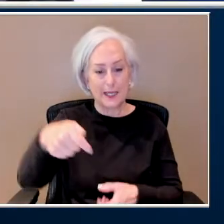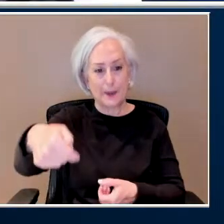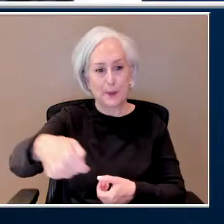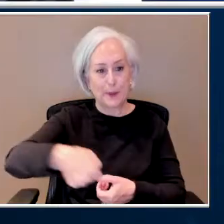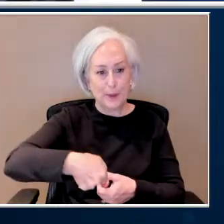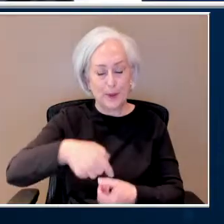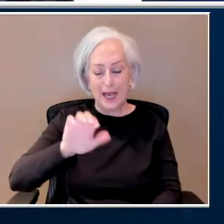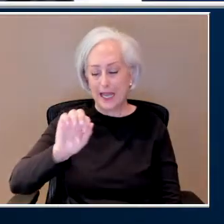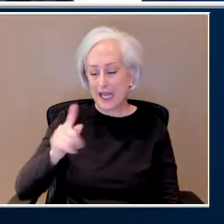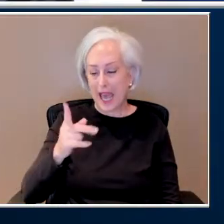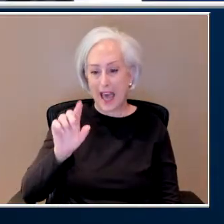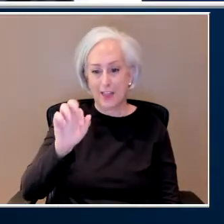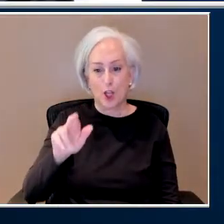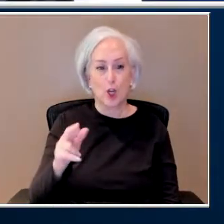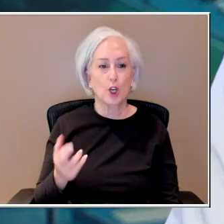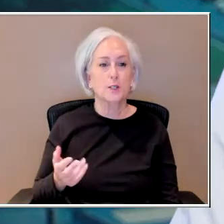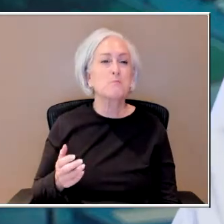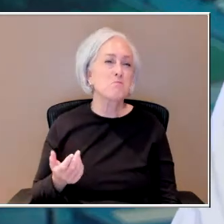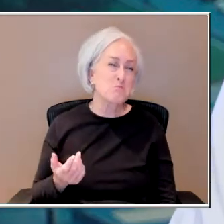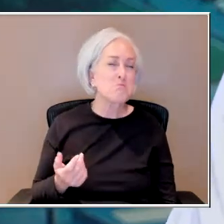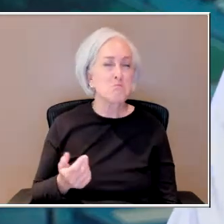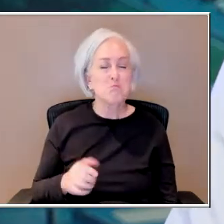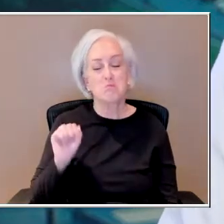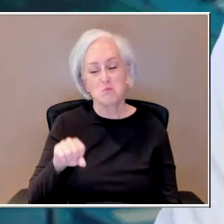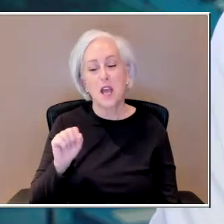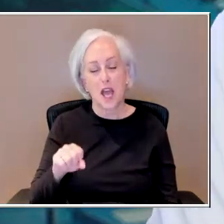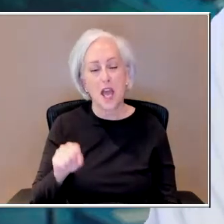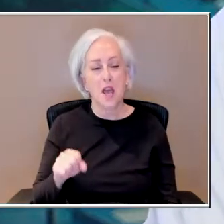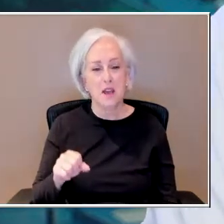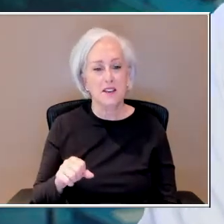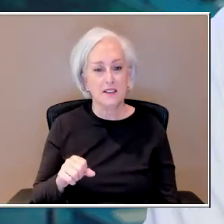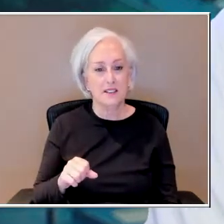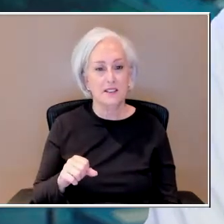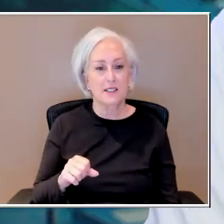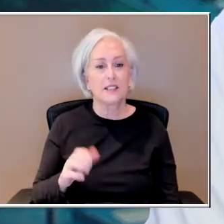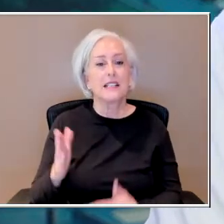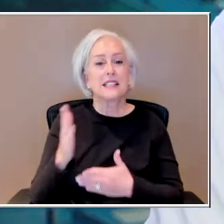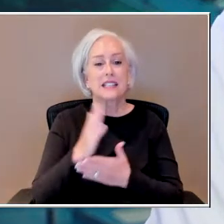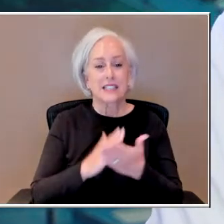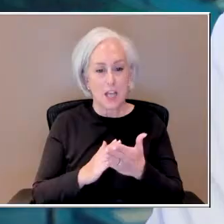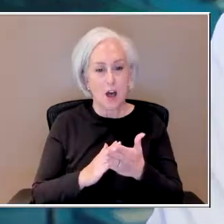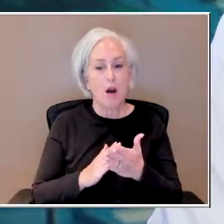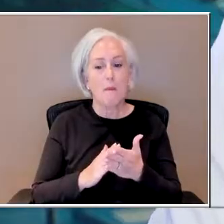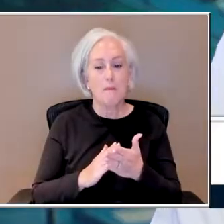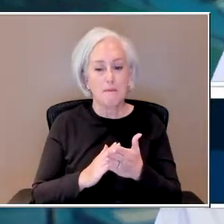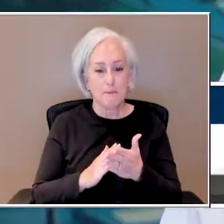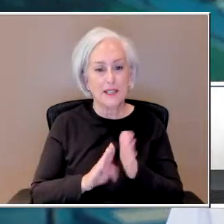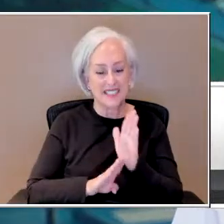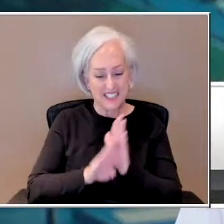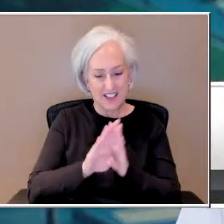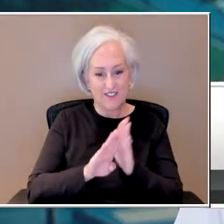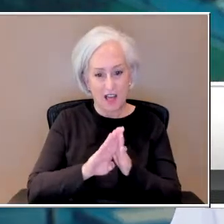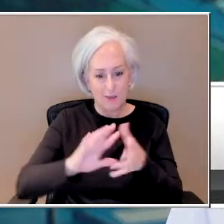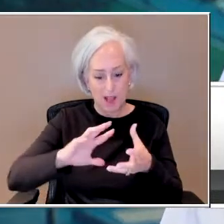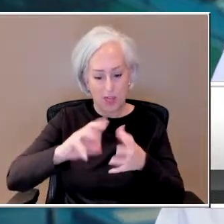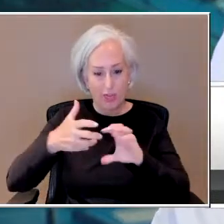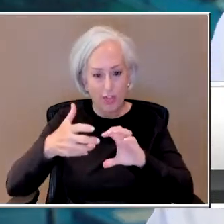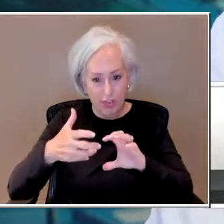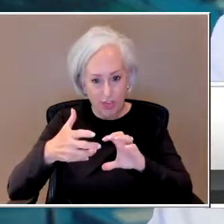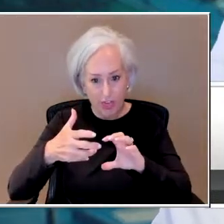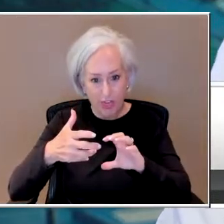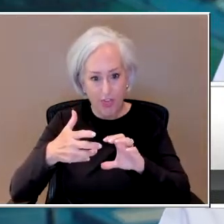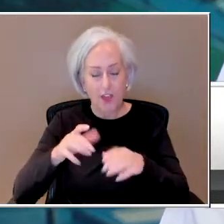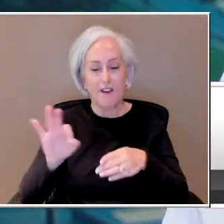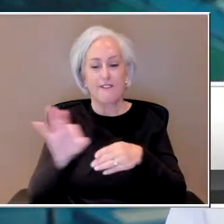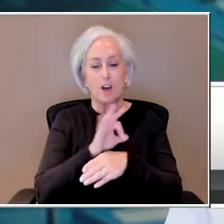Yeah, potentially. Yeah, I mean, some of those malformations and issues, and the function of the